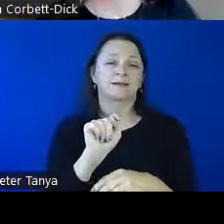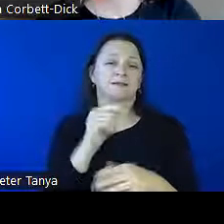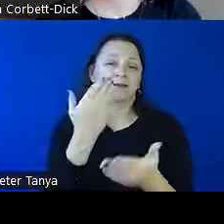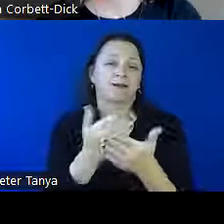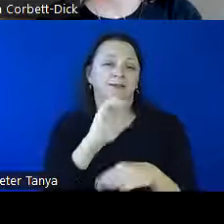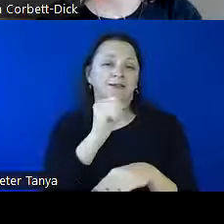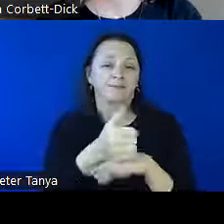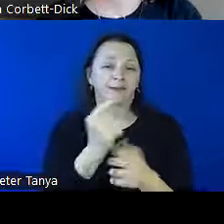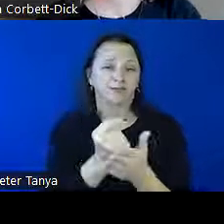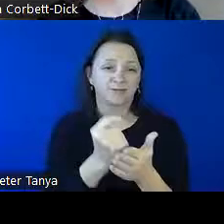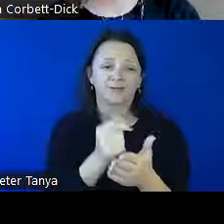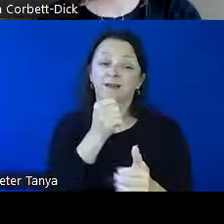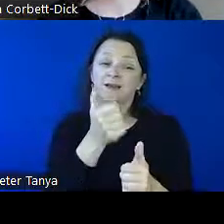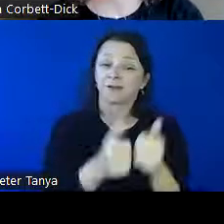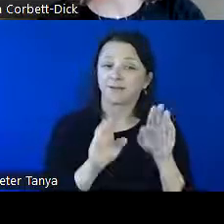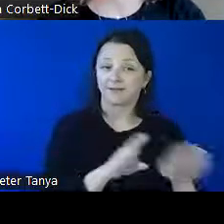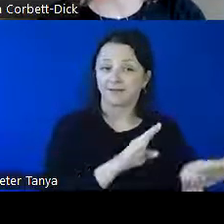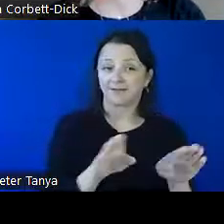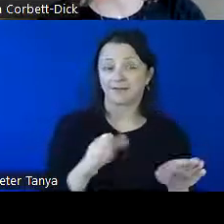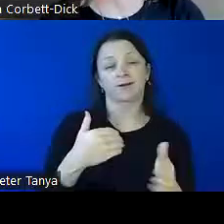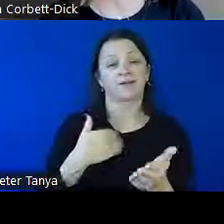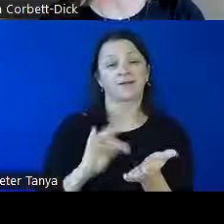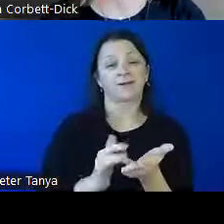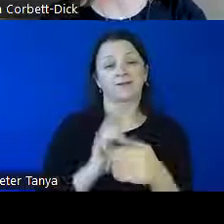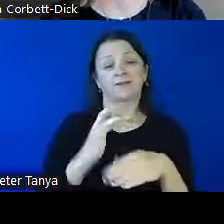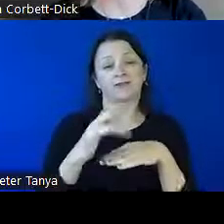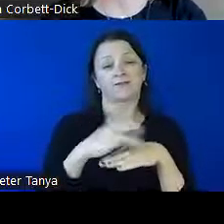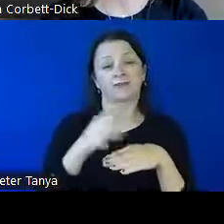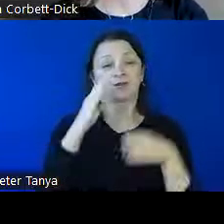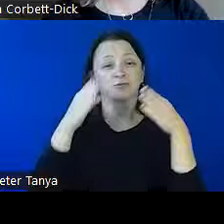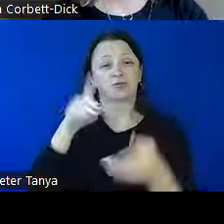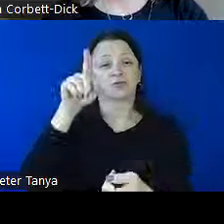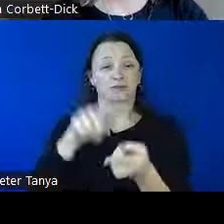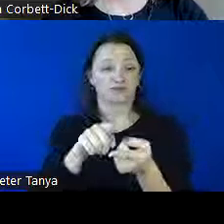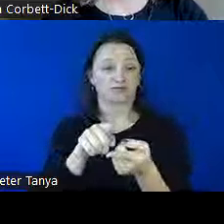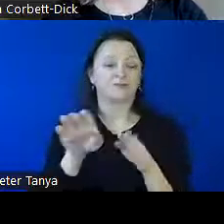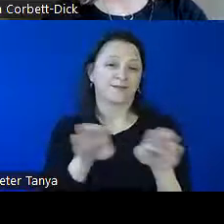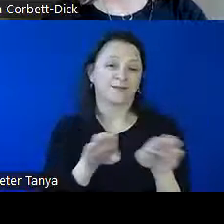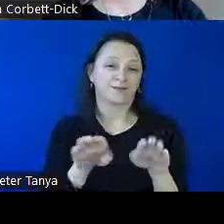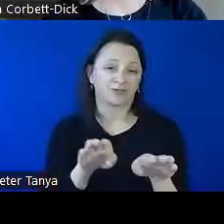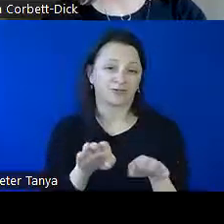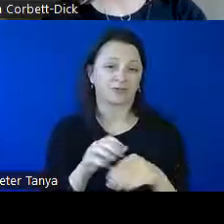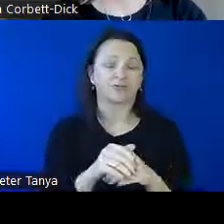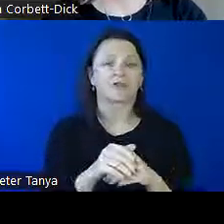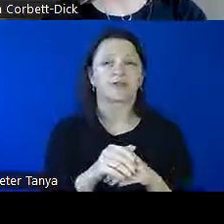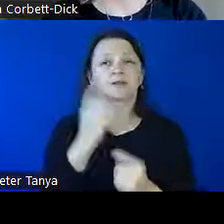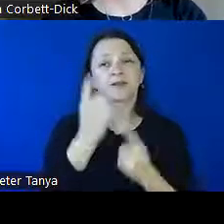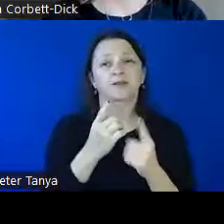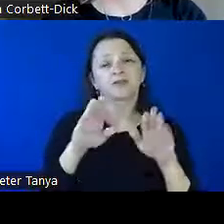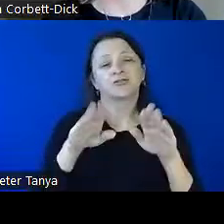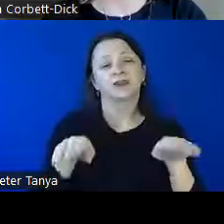a medication that would be targeting reduction in them. What are the child and